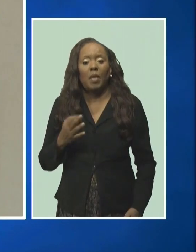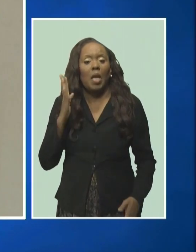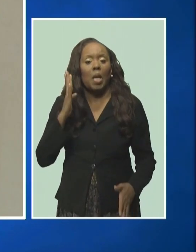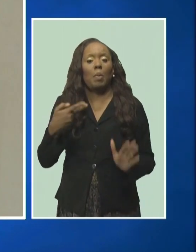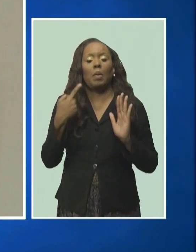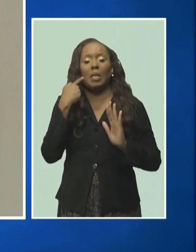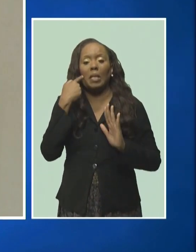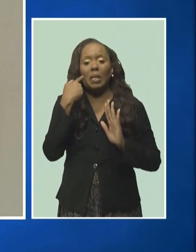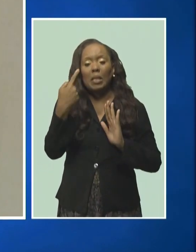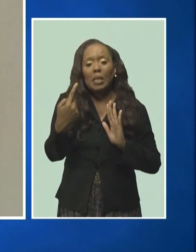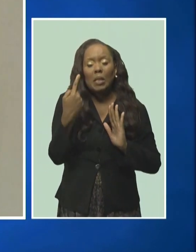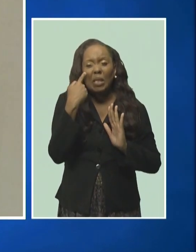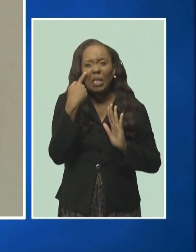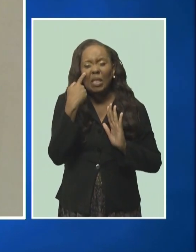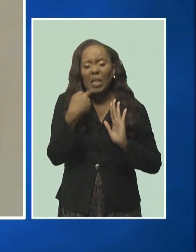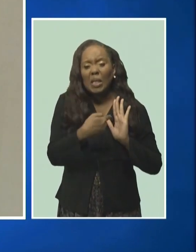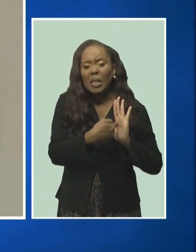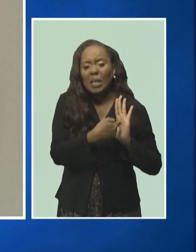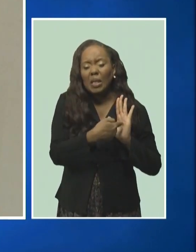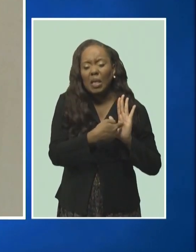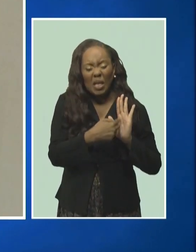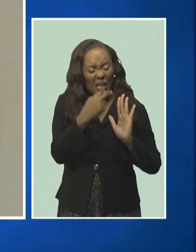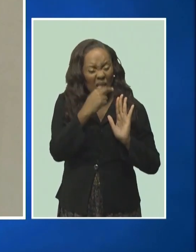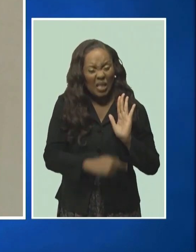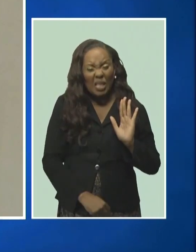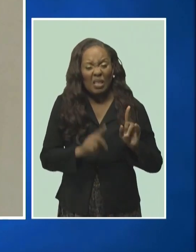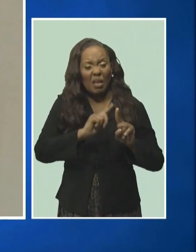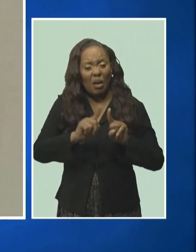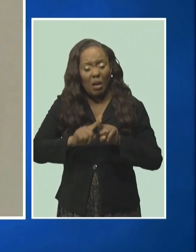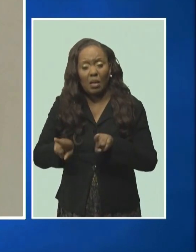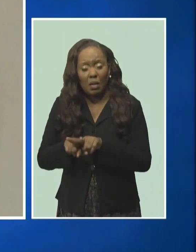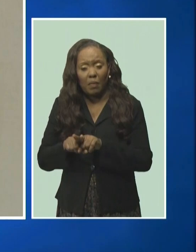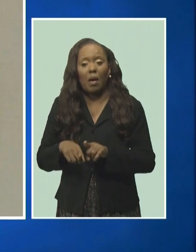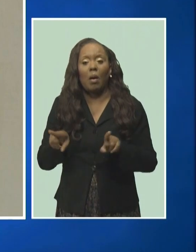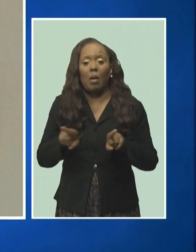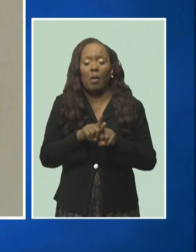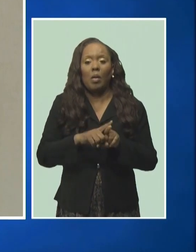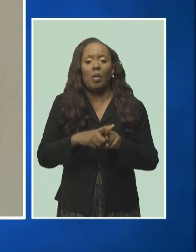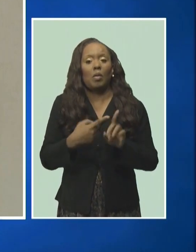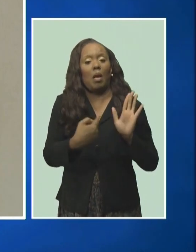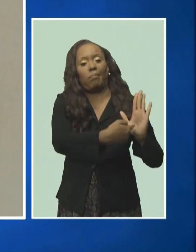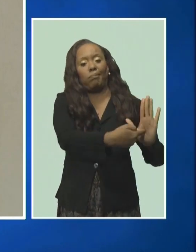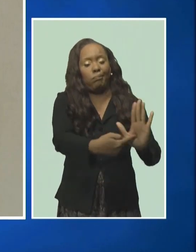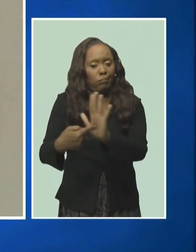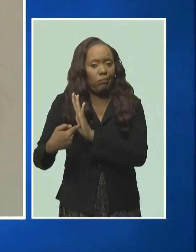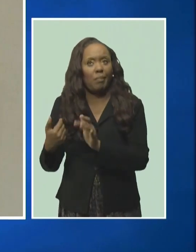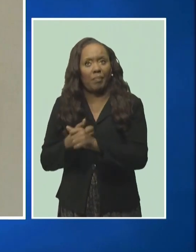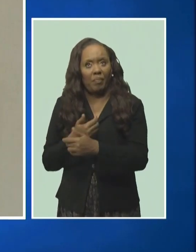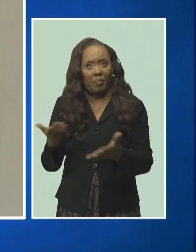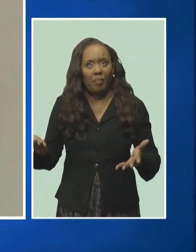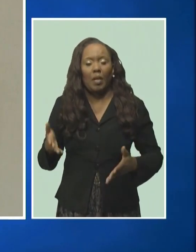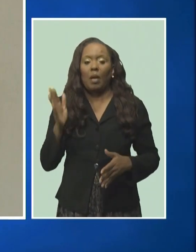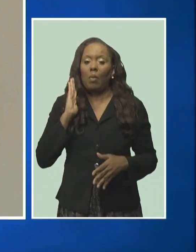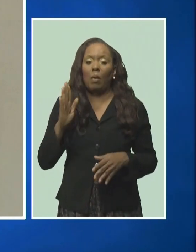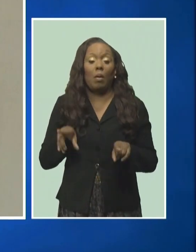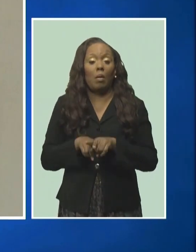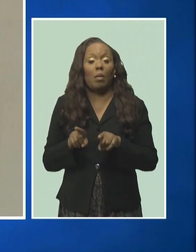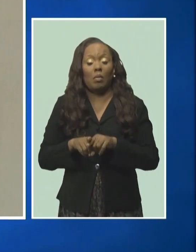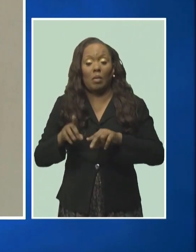treatment or their private general practitioner. Well, tomorrow, November the 14th, will mark the